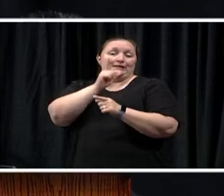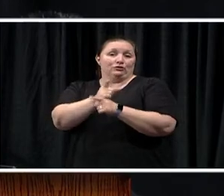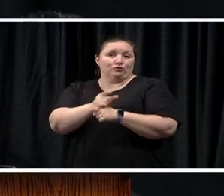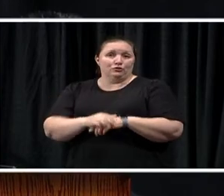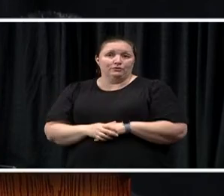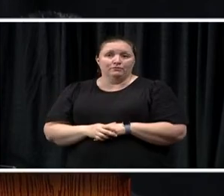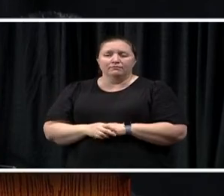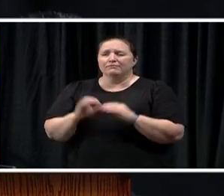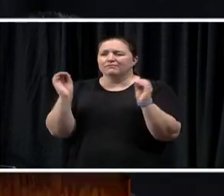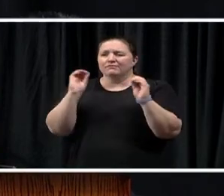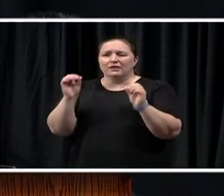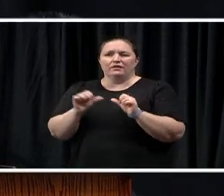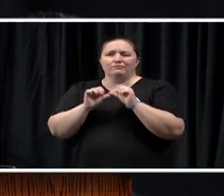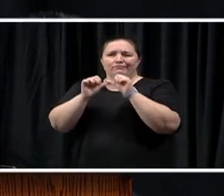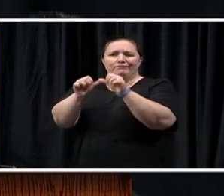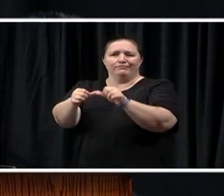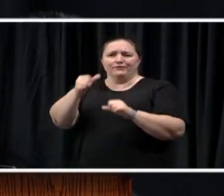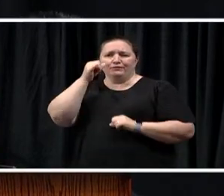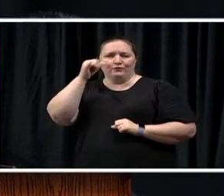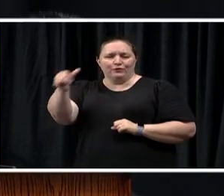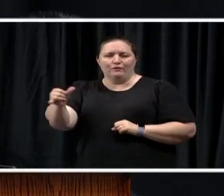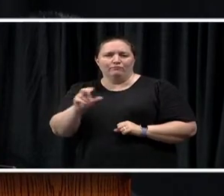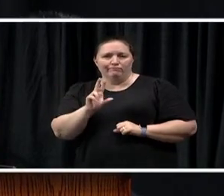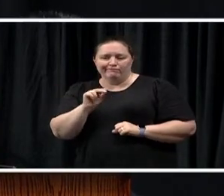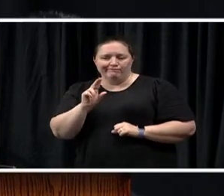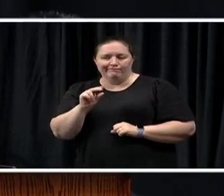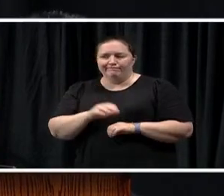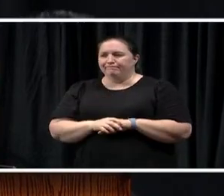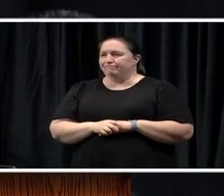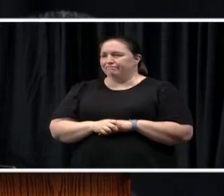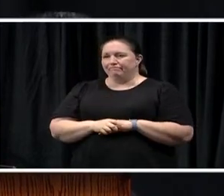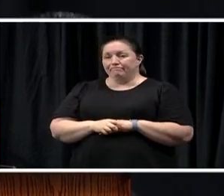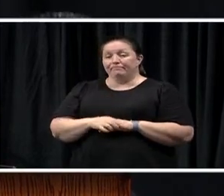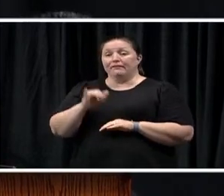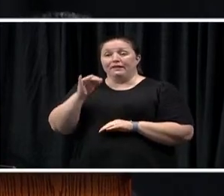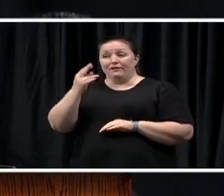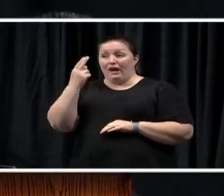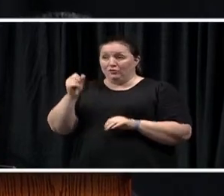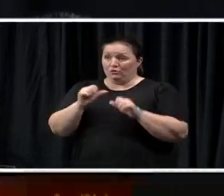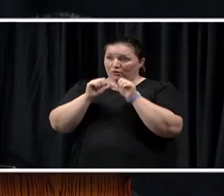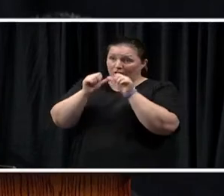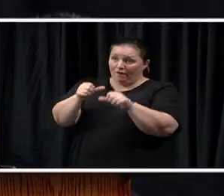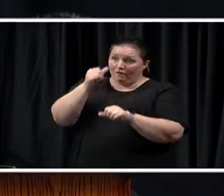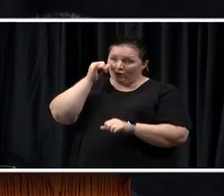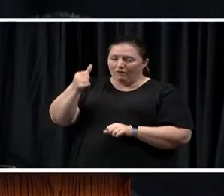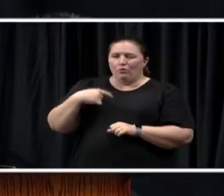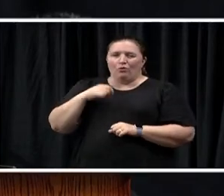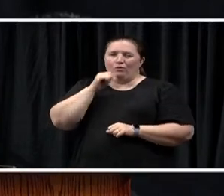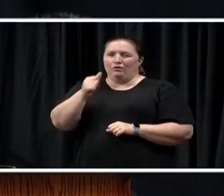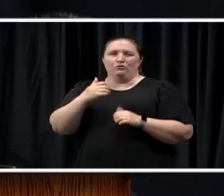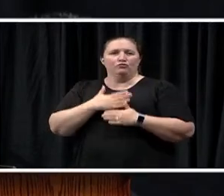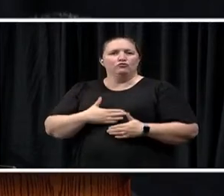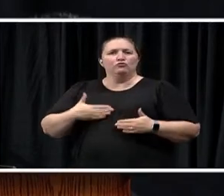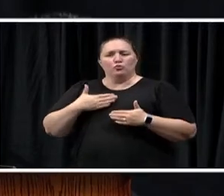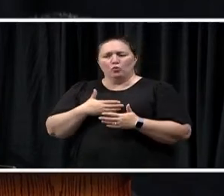Nothing ever lasts forever. High school doesn't last forever, and if it did, we wouldn't enjoy it as much. Though difficult to